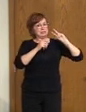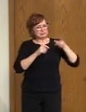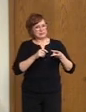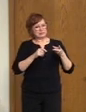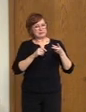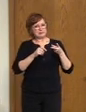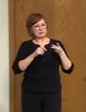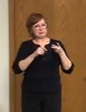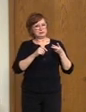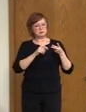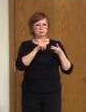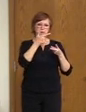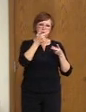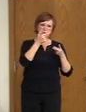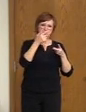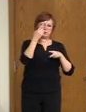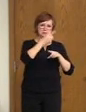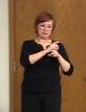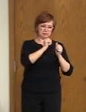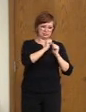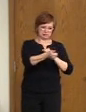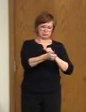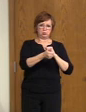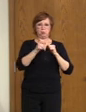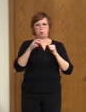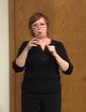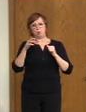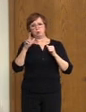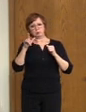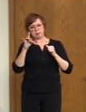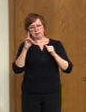booster dose following the initial injection.